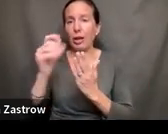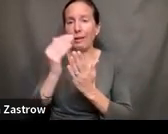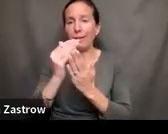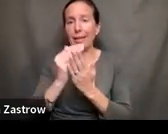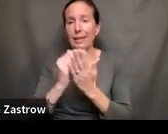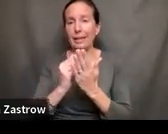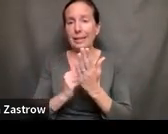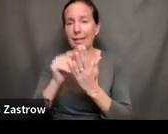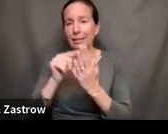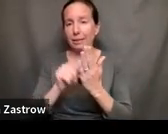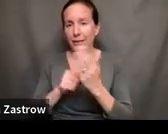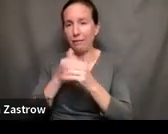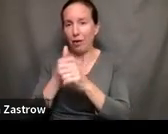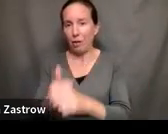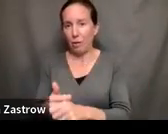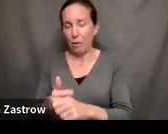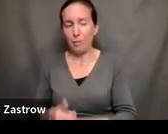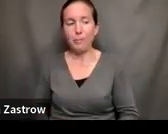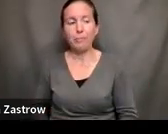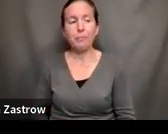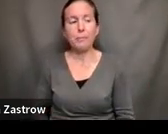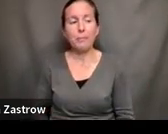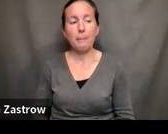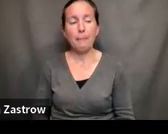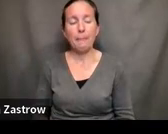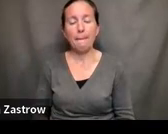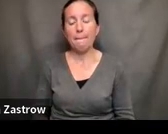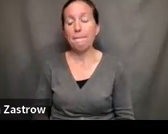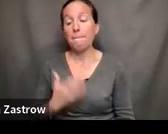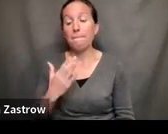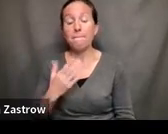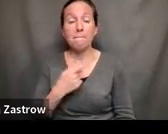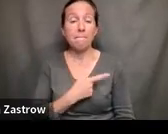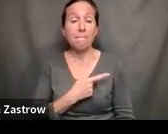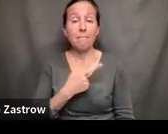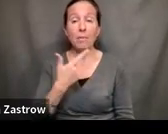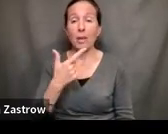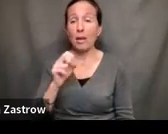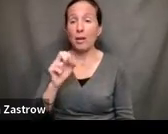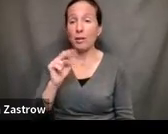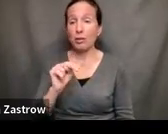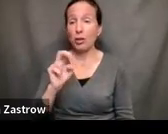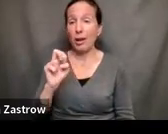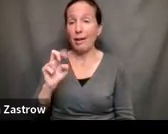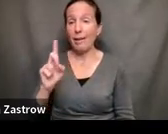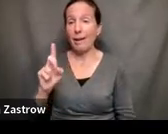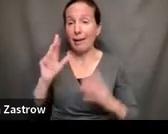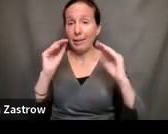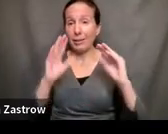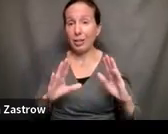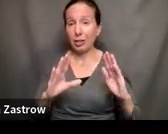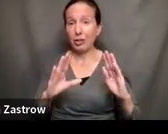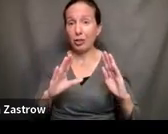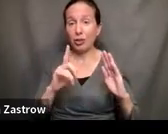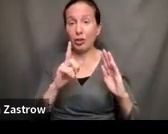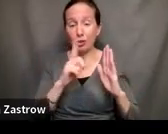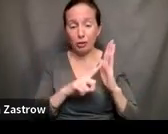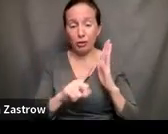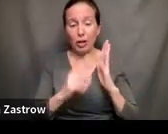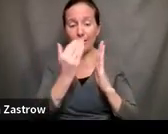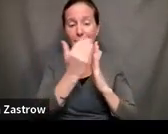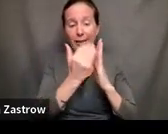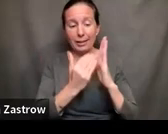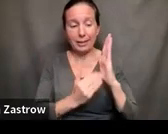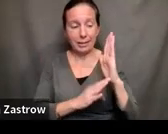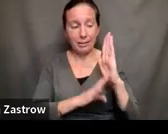where maybe his gen ed teacher is going to make a checklist for him for, you know, larger assignments